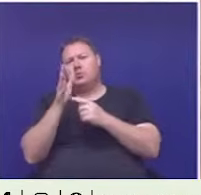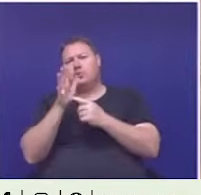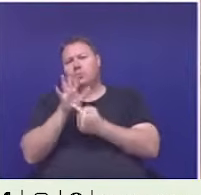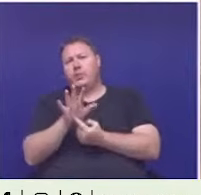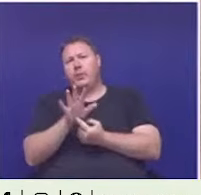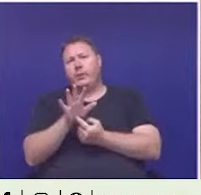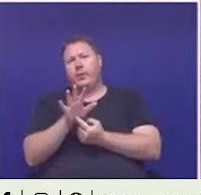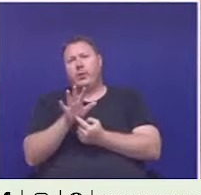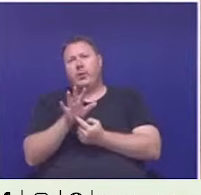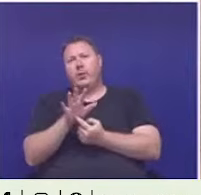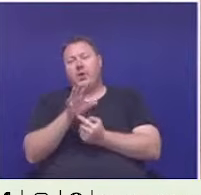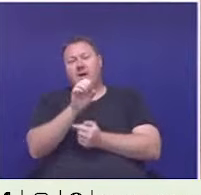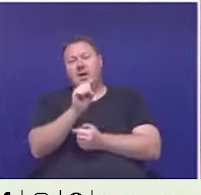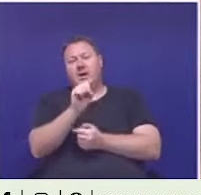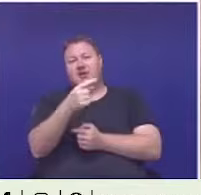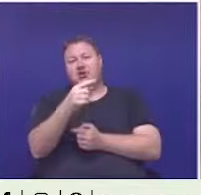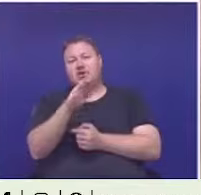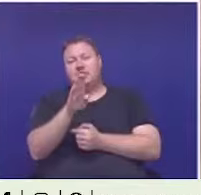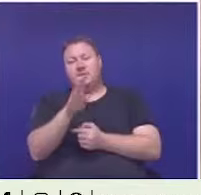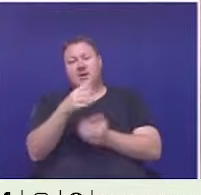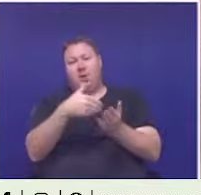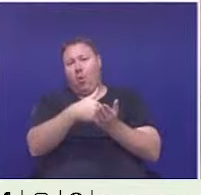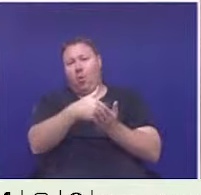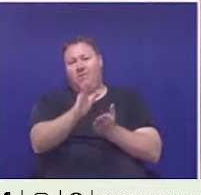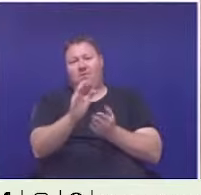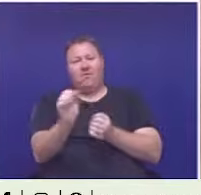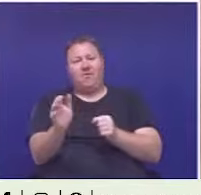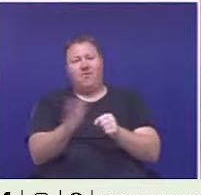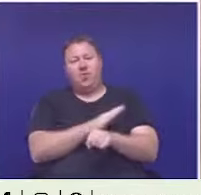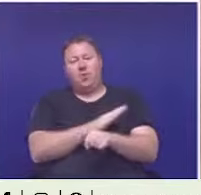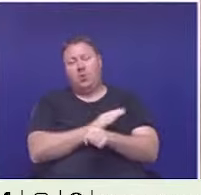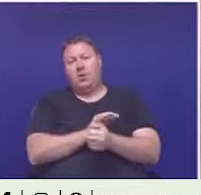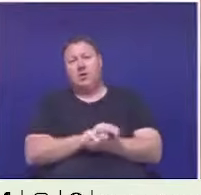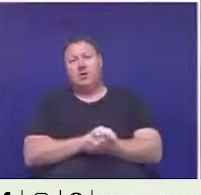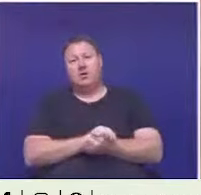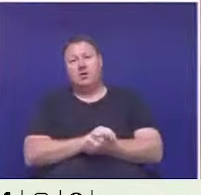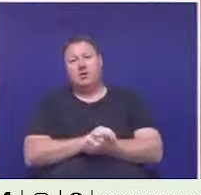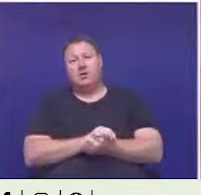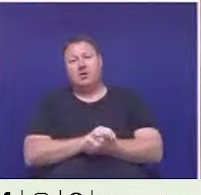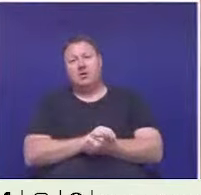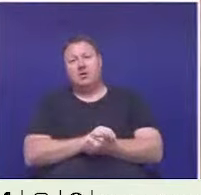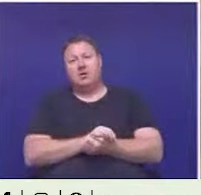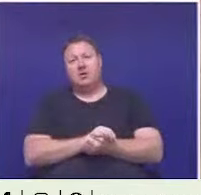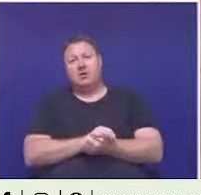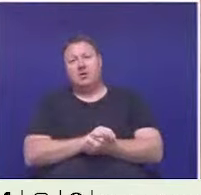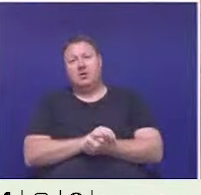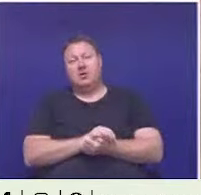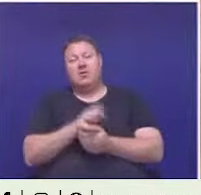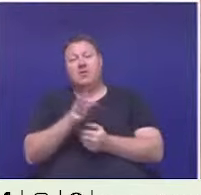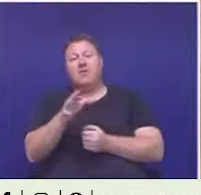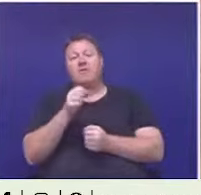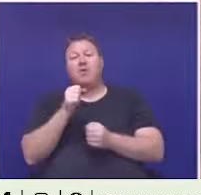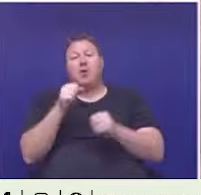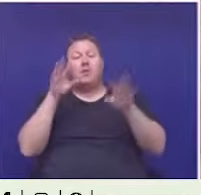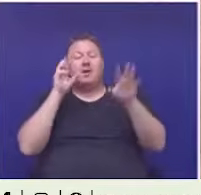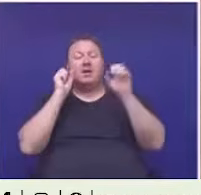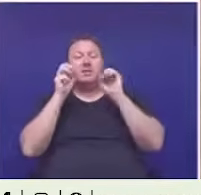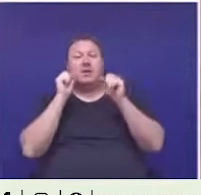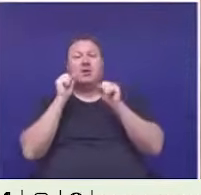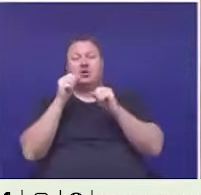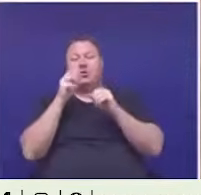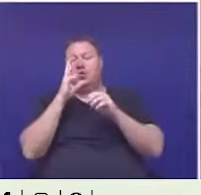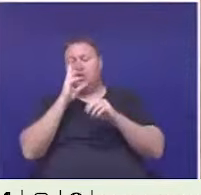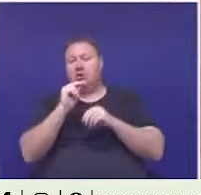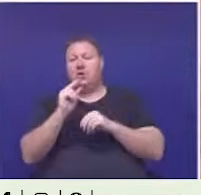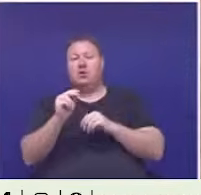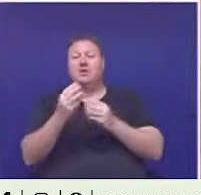whole SGB has been dissolved. And in experience and from experience, we have noticed that